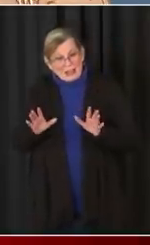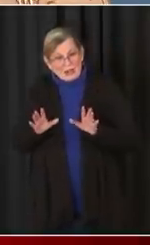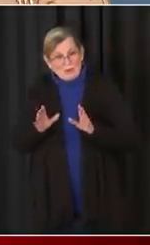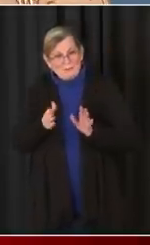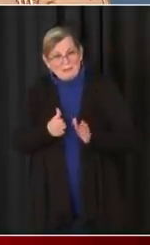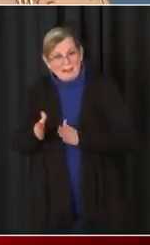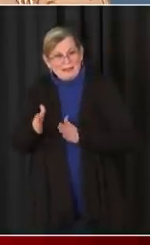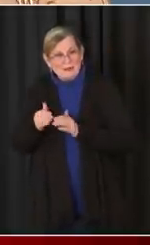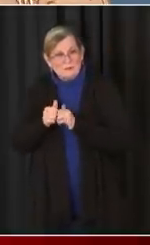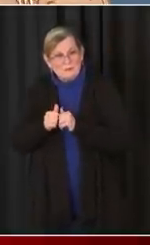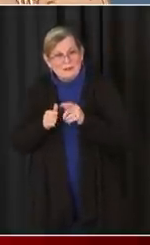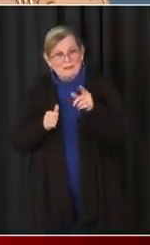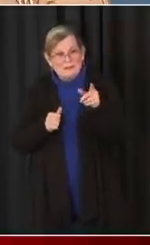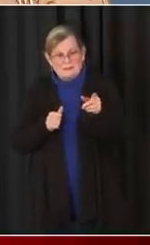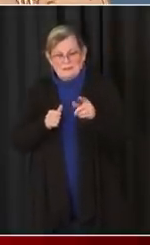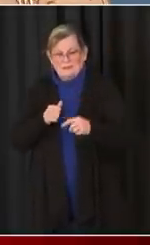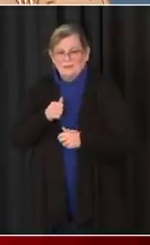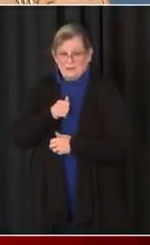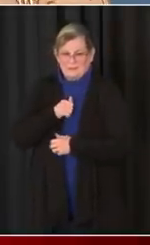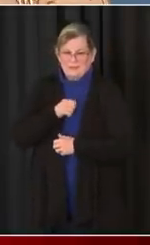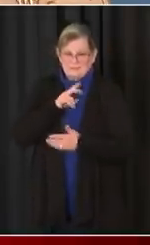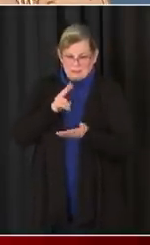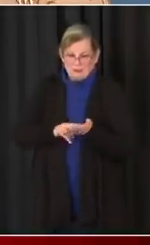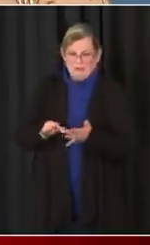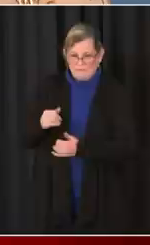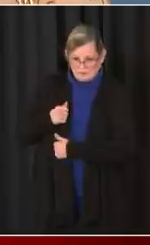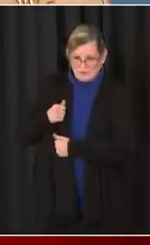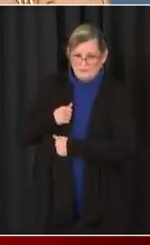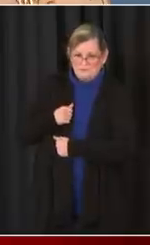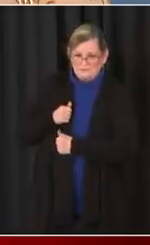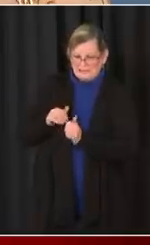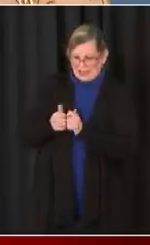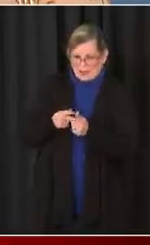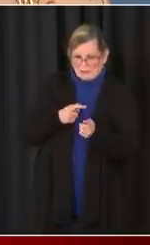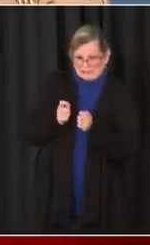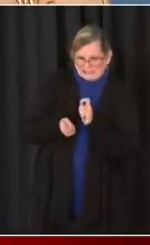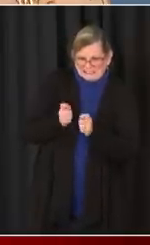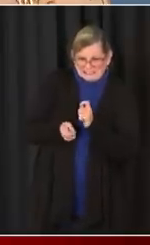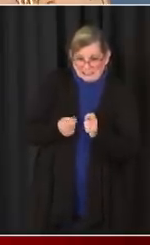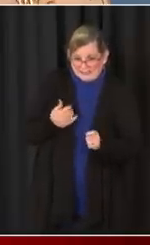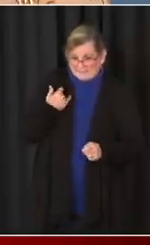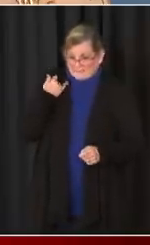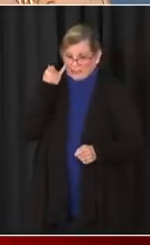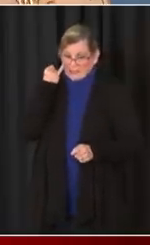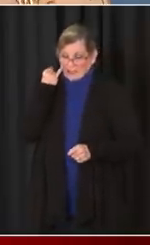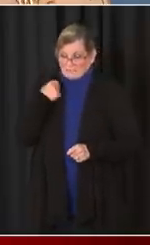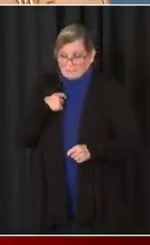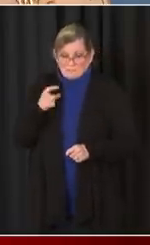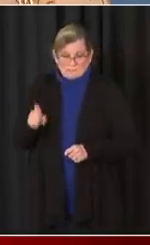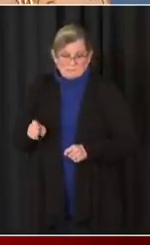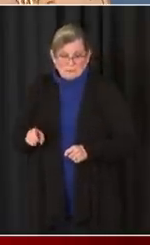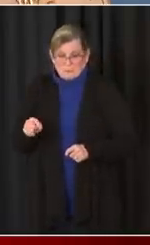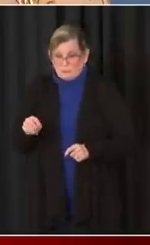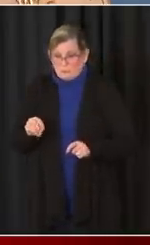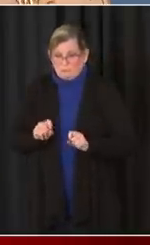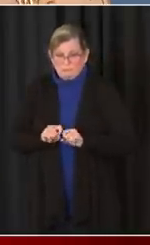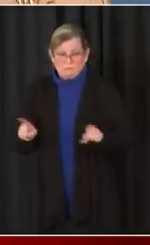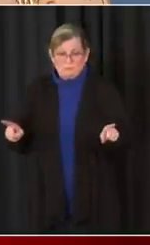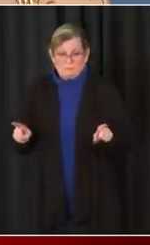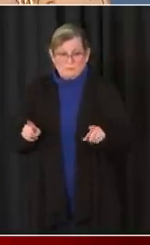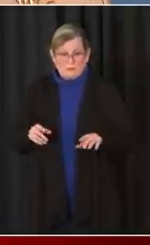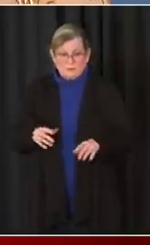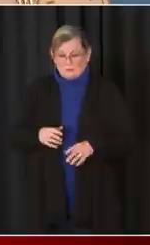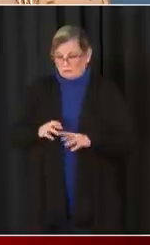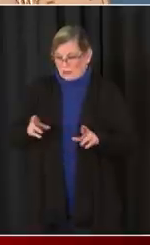Army. We could be nimble in how we change it. If we have a deployment plan that was approved, for